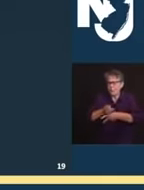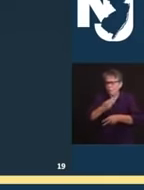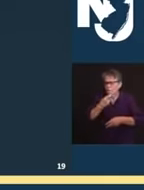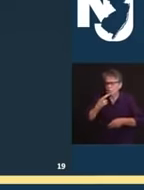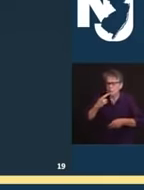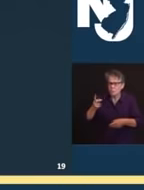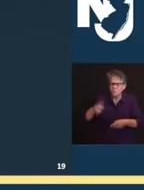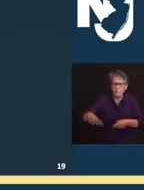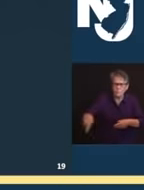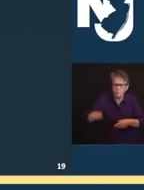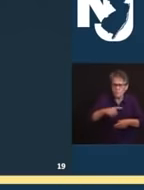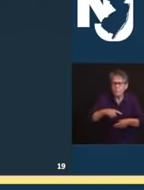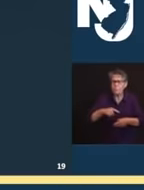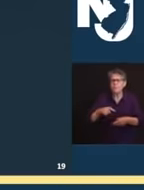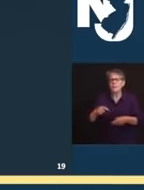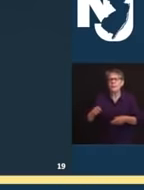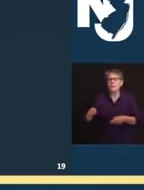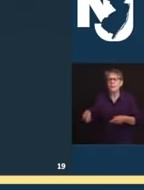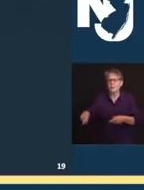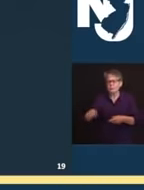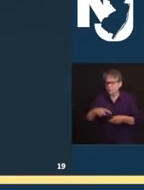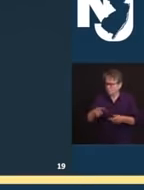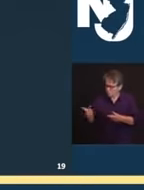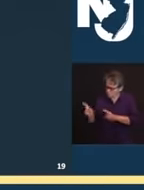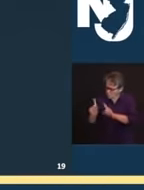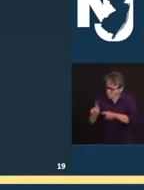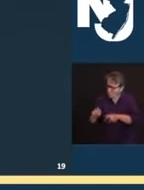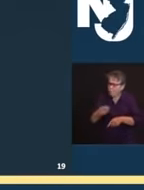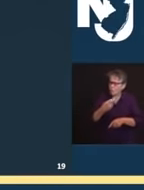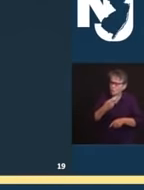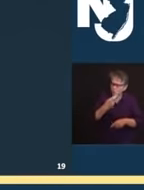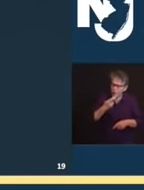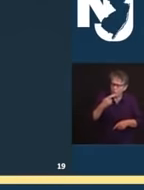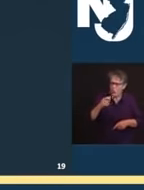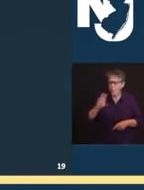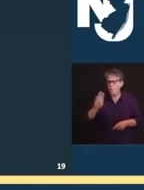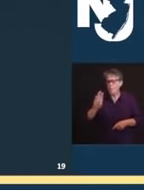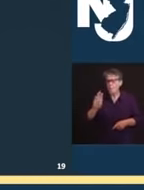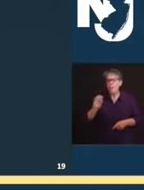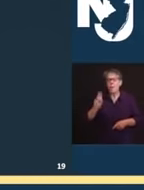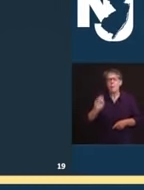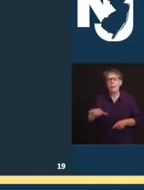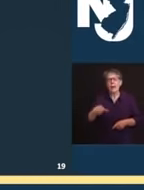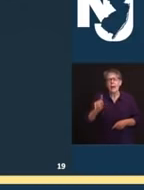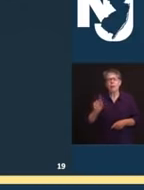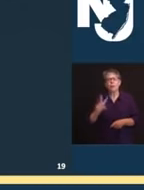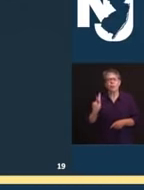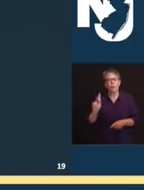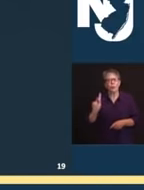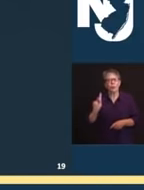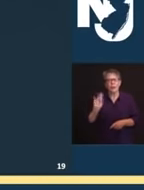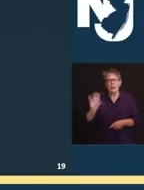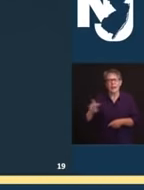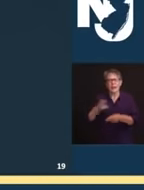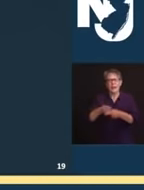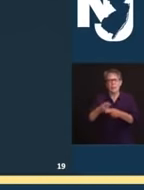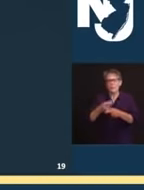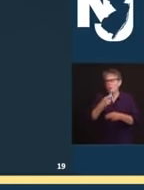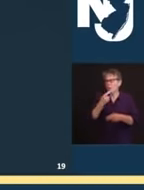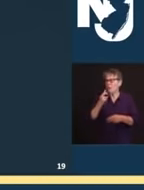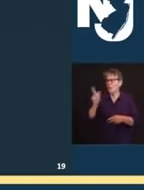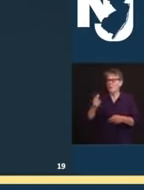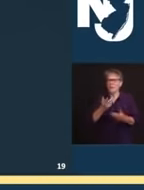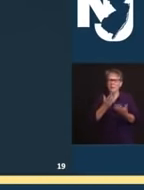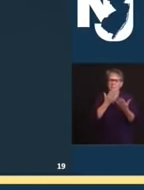BombayTalkUSA.com. And we were incredibly honored to be with Jig and his family. We thank Dilip for bringing a little more joy to everyone